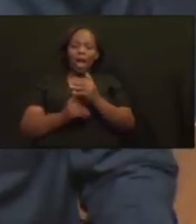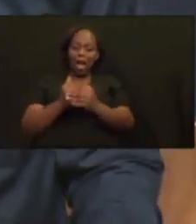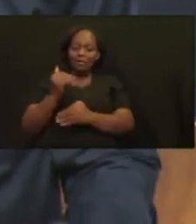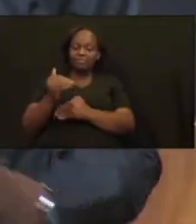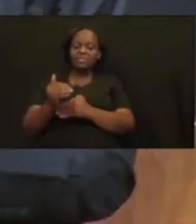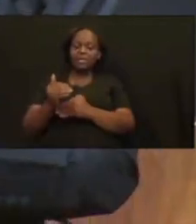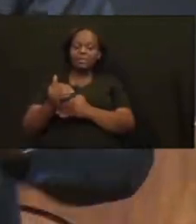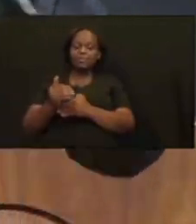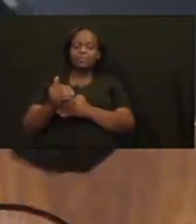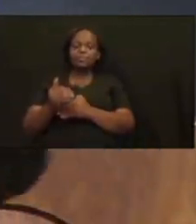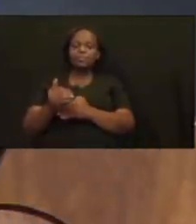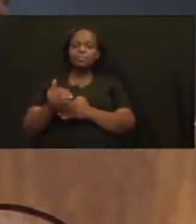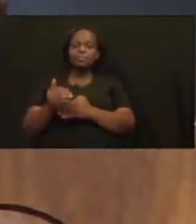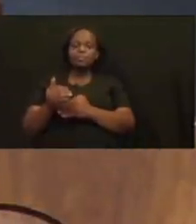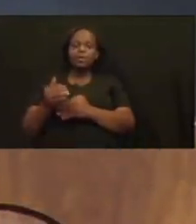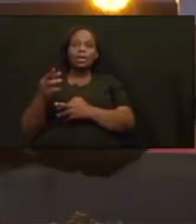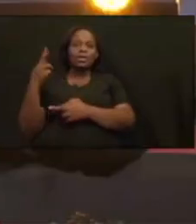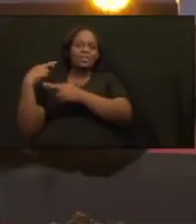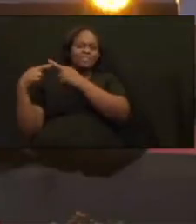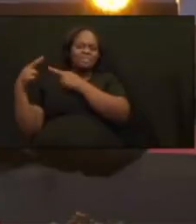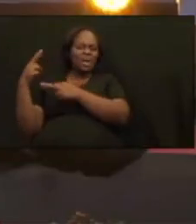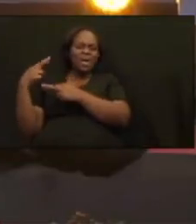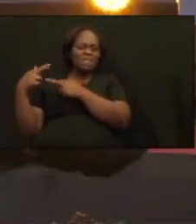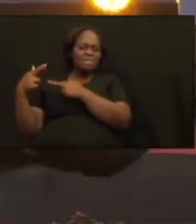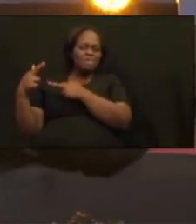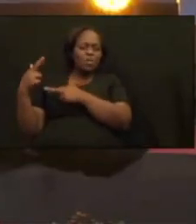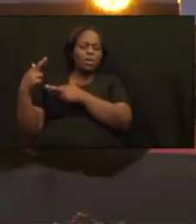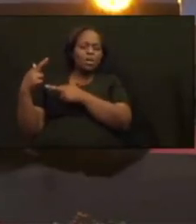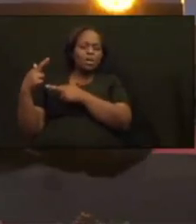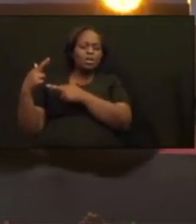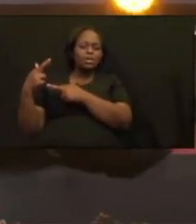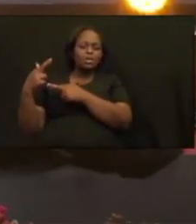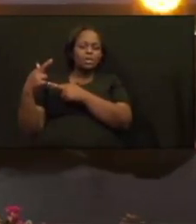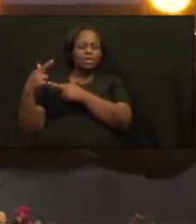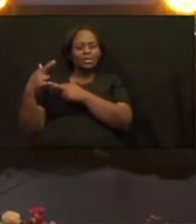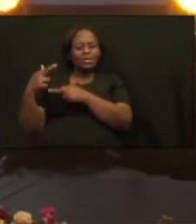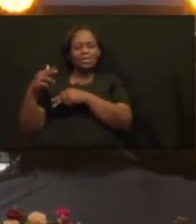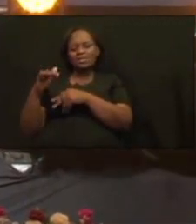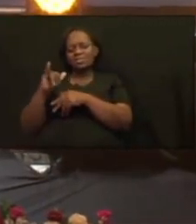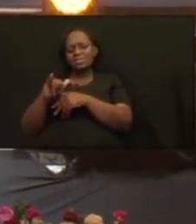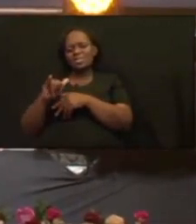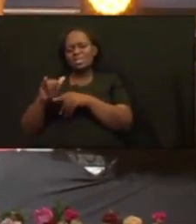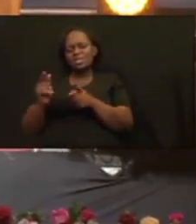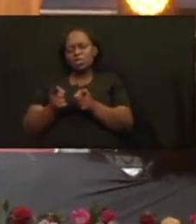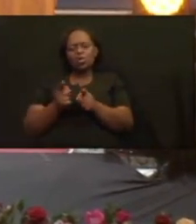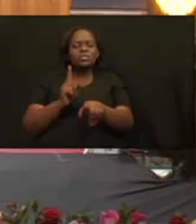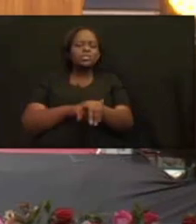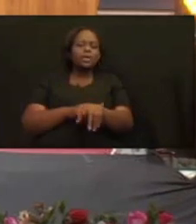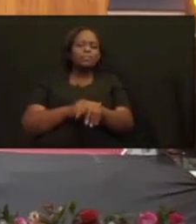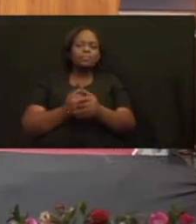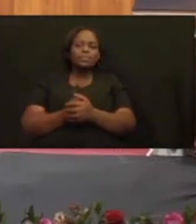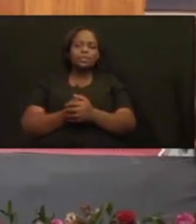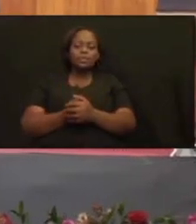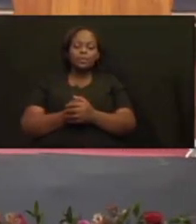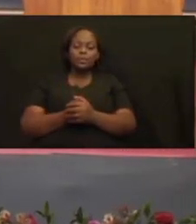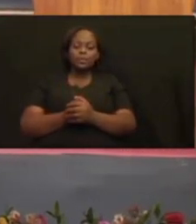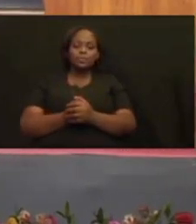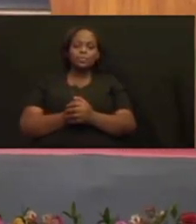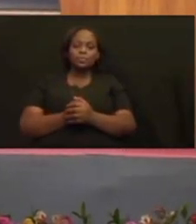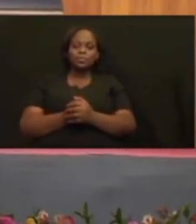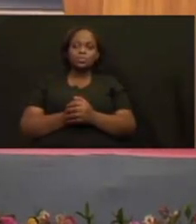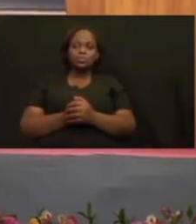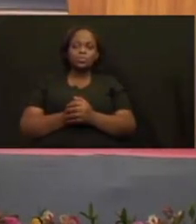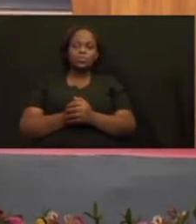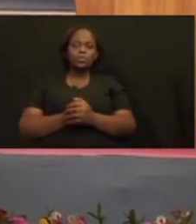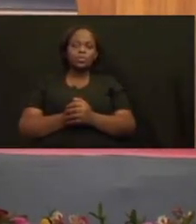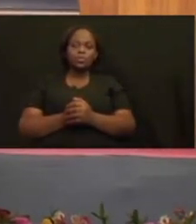Here and there, but the church did not sustain that momentum. Anytime you see the move of the Spirit, he's not just raising more men of God,